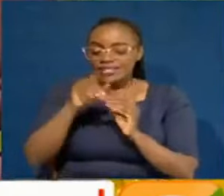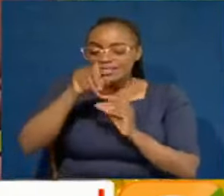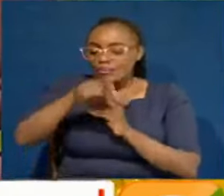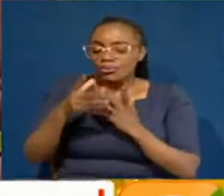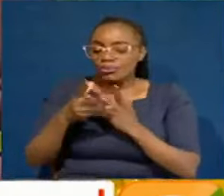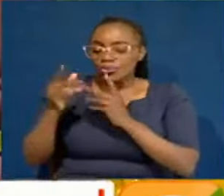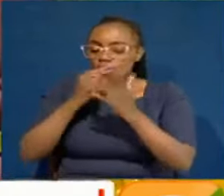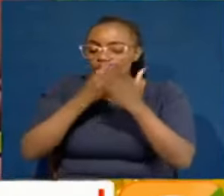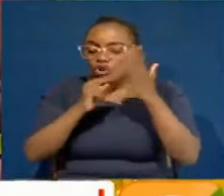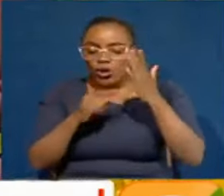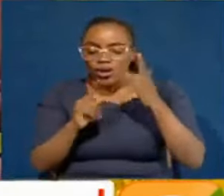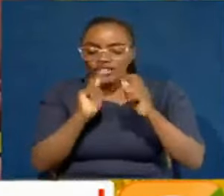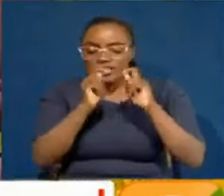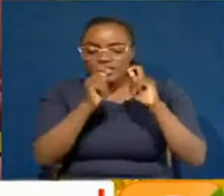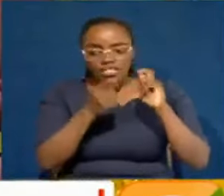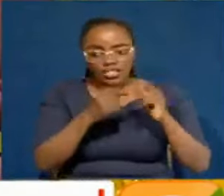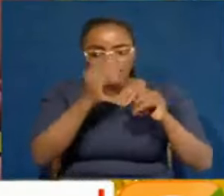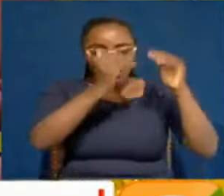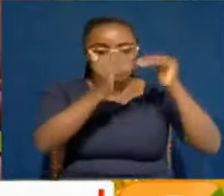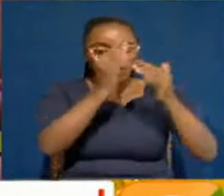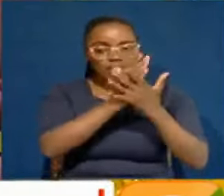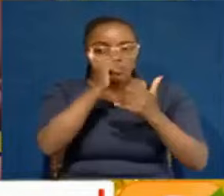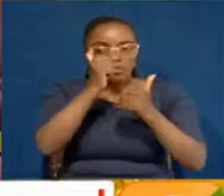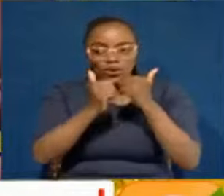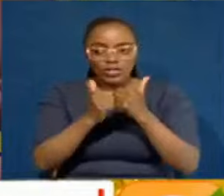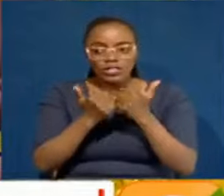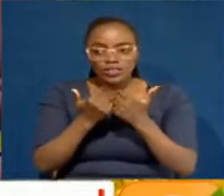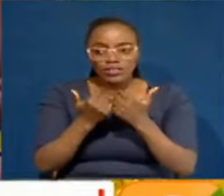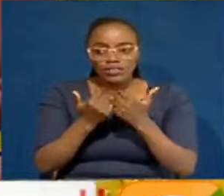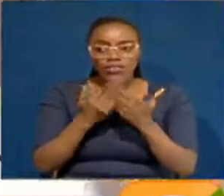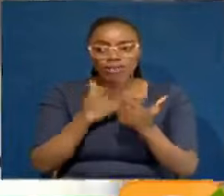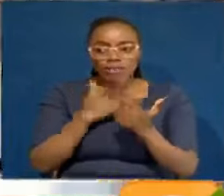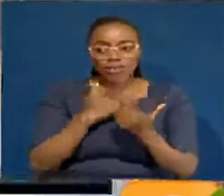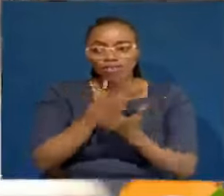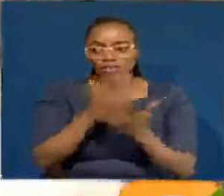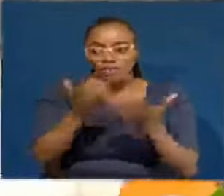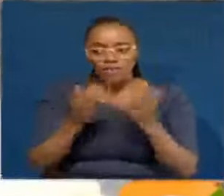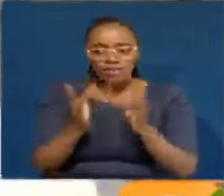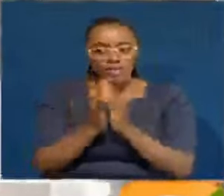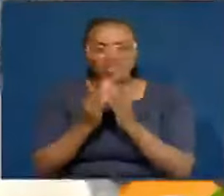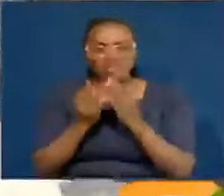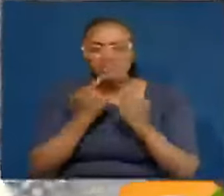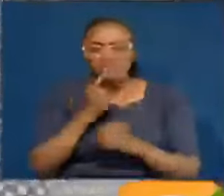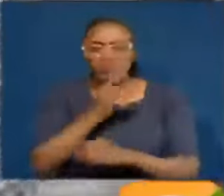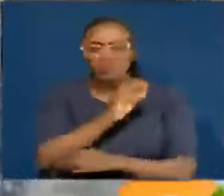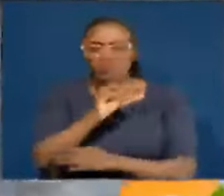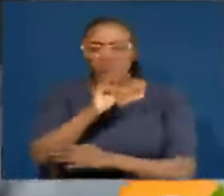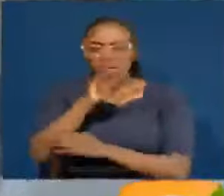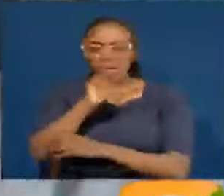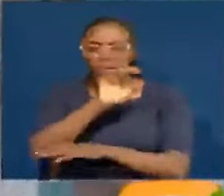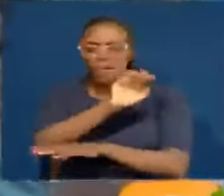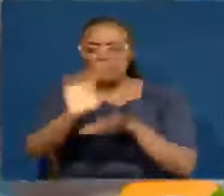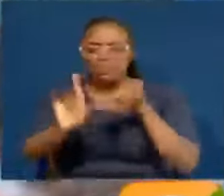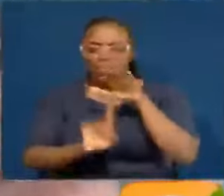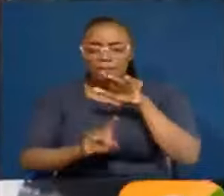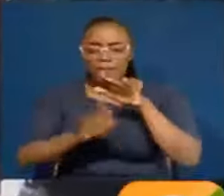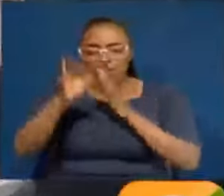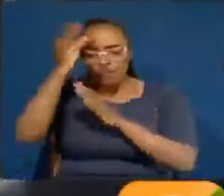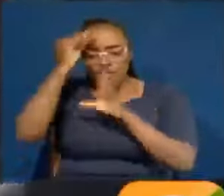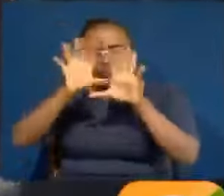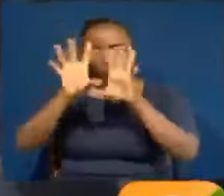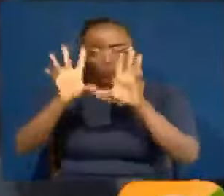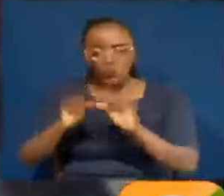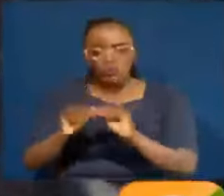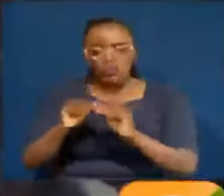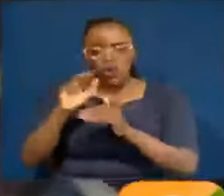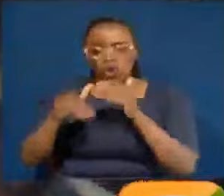the university. This is something that we didn't need a Kamukunji to be told. At the same time, the MPs are asking the ministry to consolidate